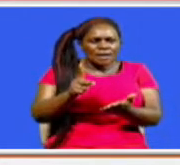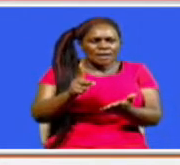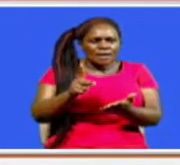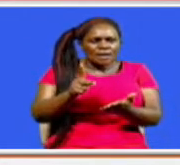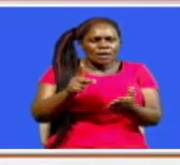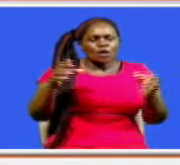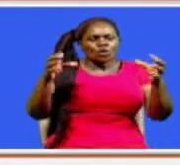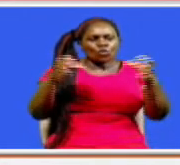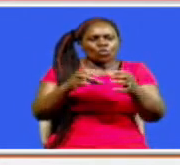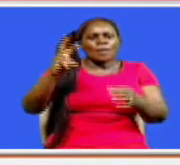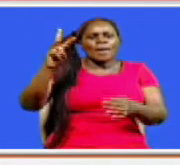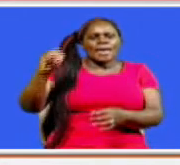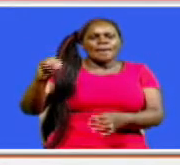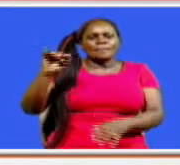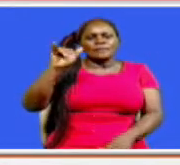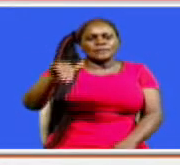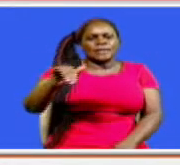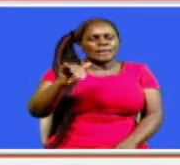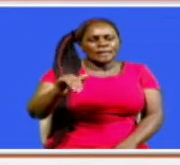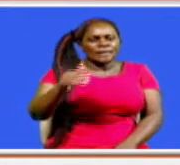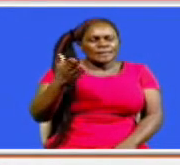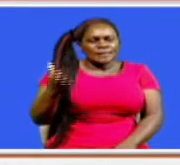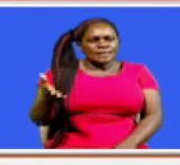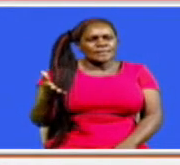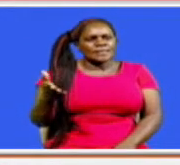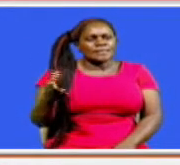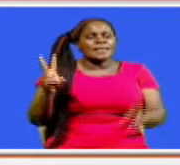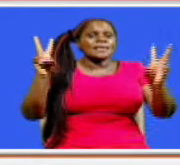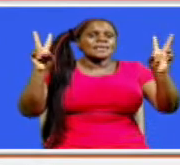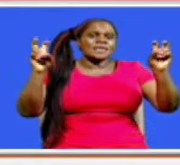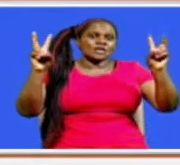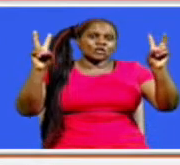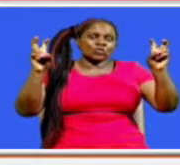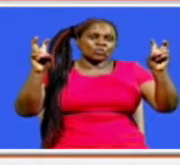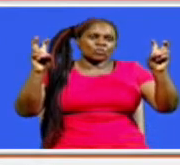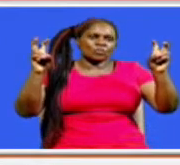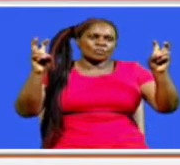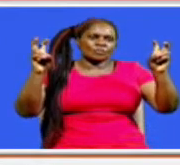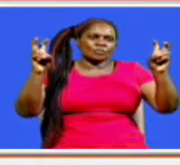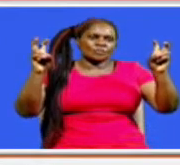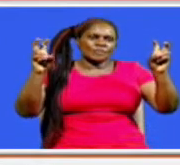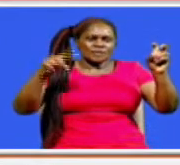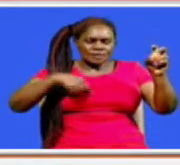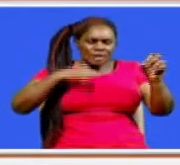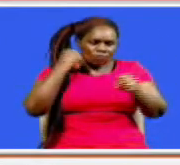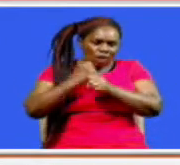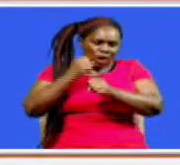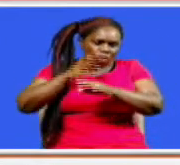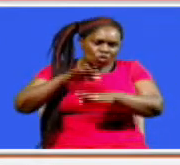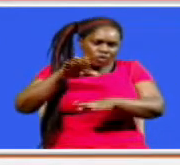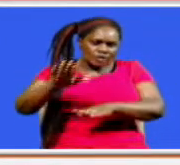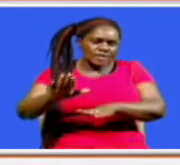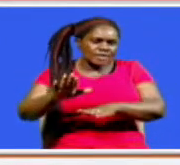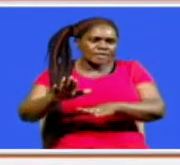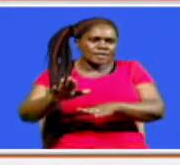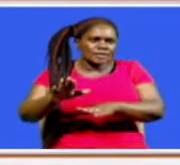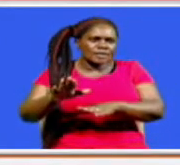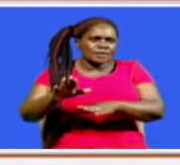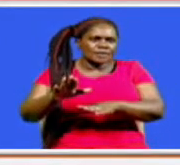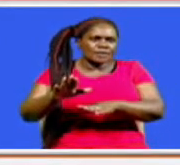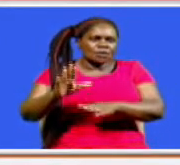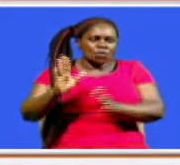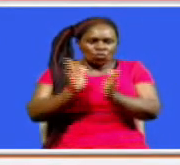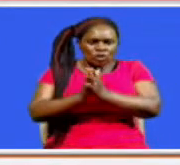in Job Group M. That has been the issue. We have worked on this. We wrote to Teacher Service